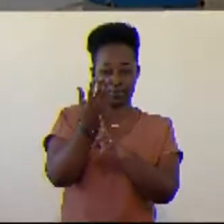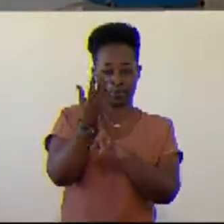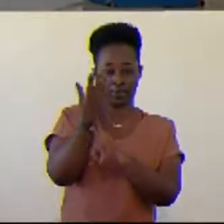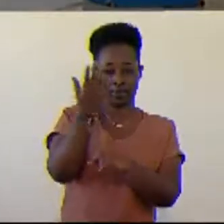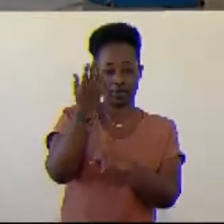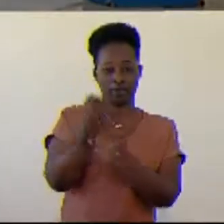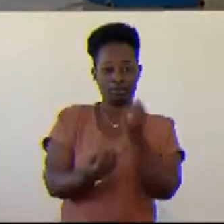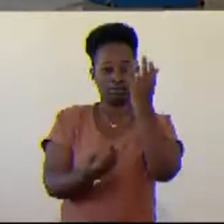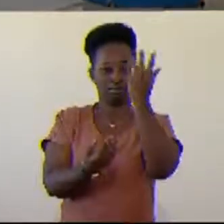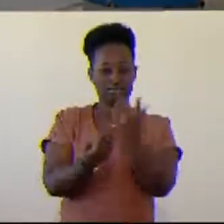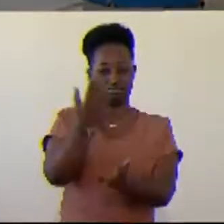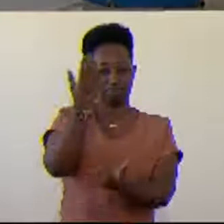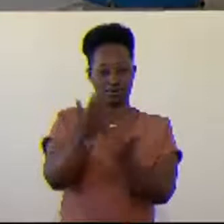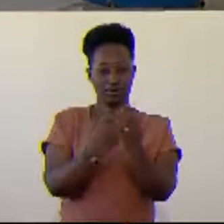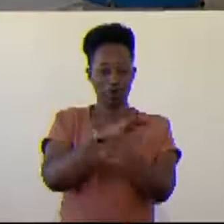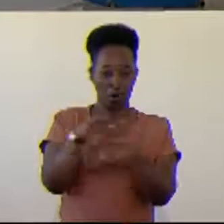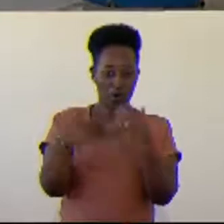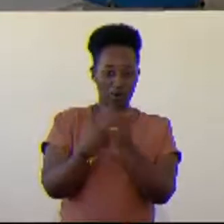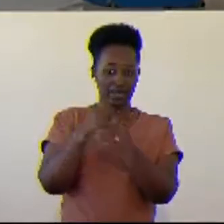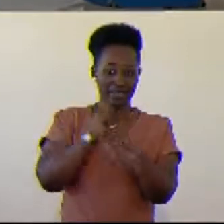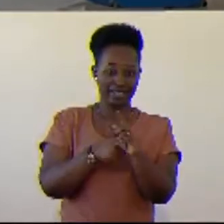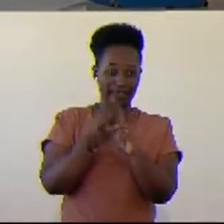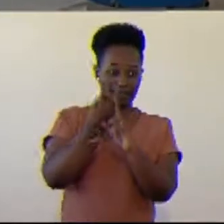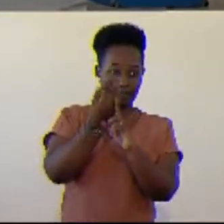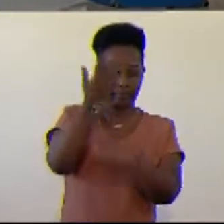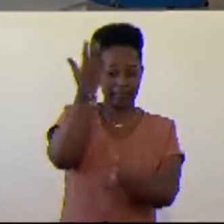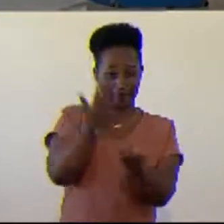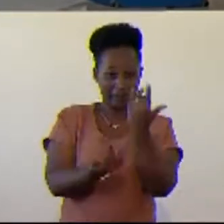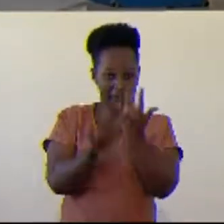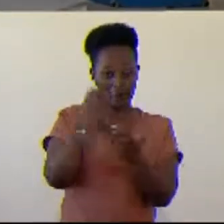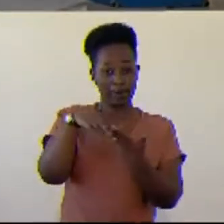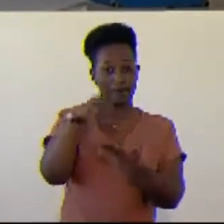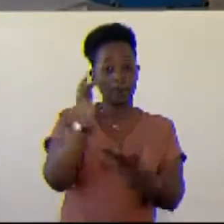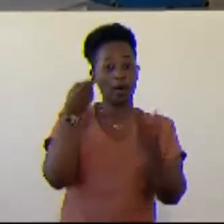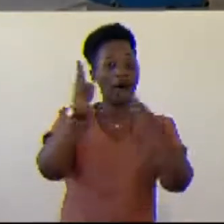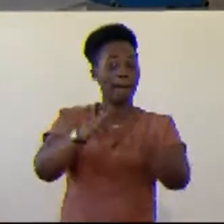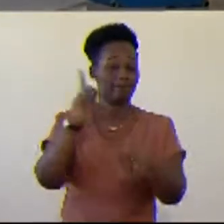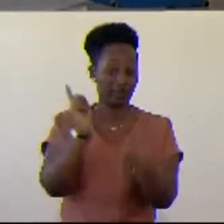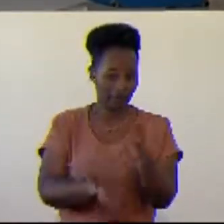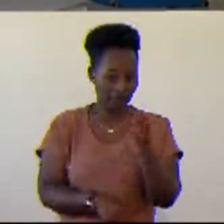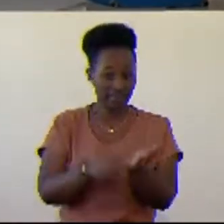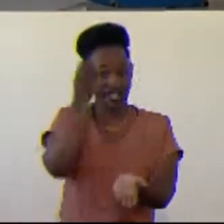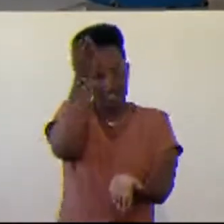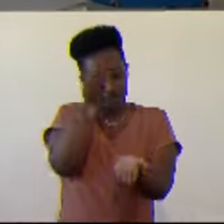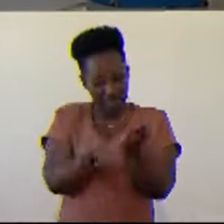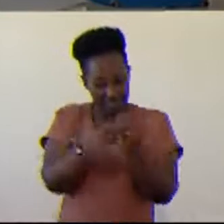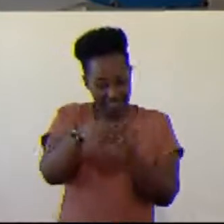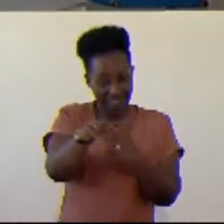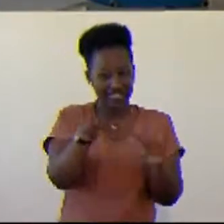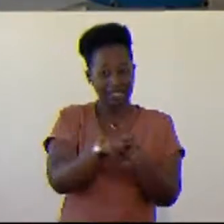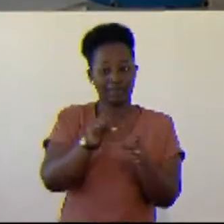the candle more. And when the flame burns the candle more, what will happen? The weight on this side will